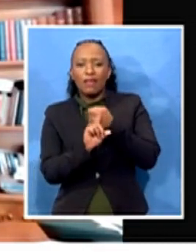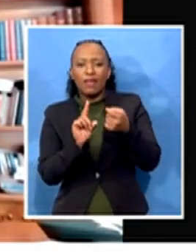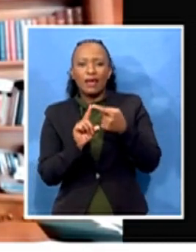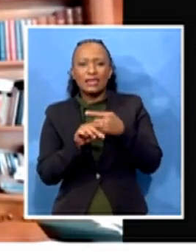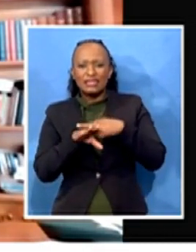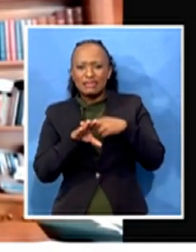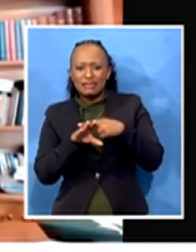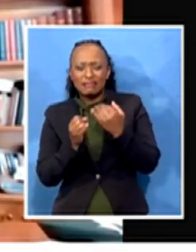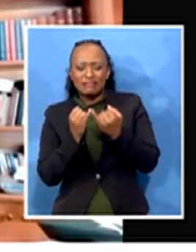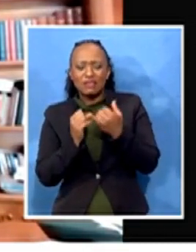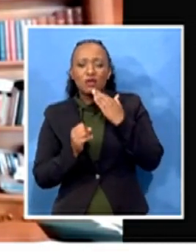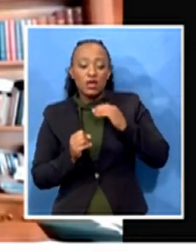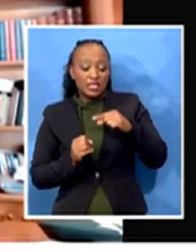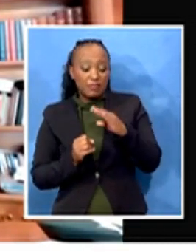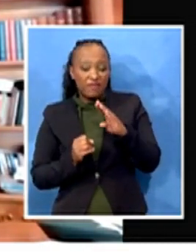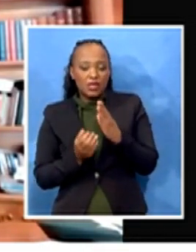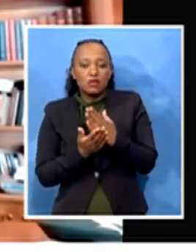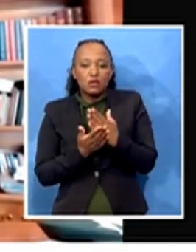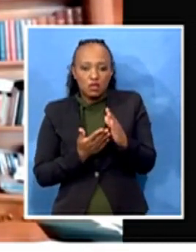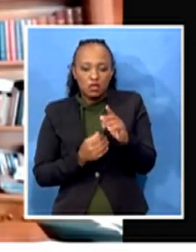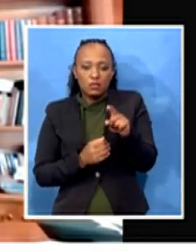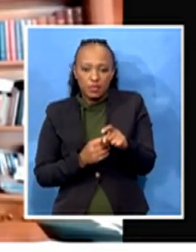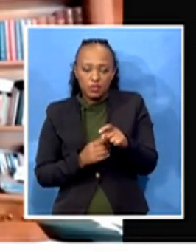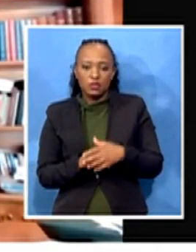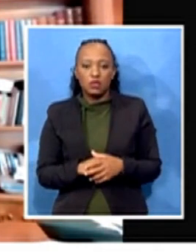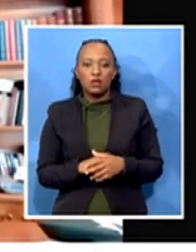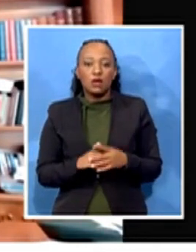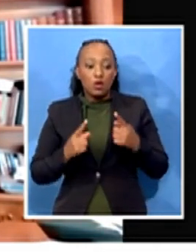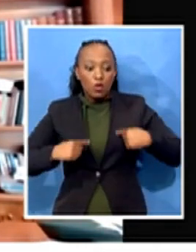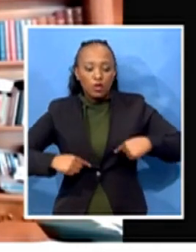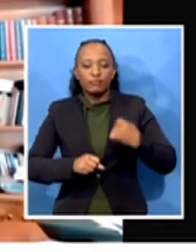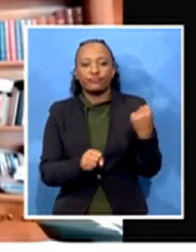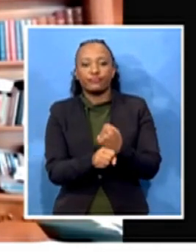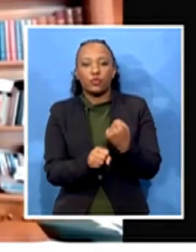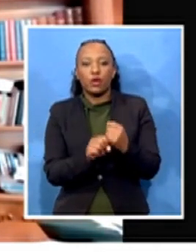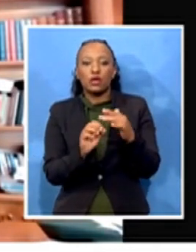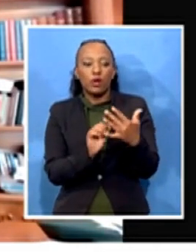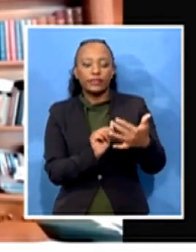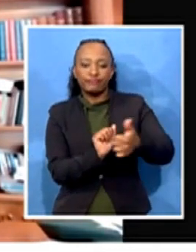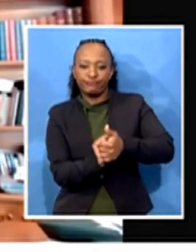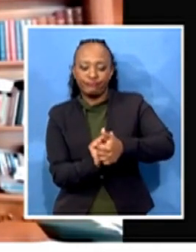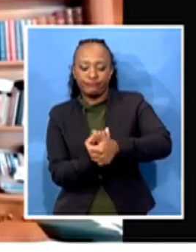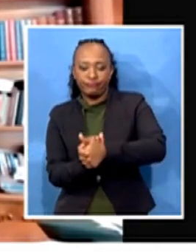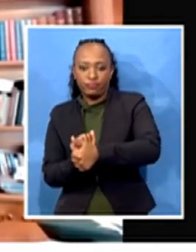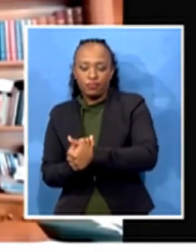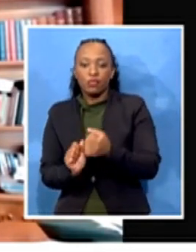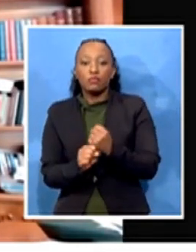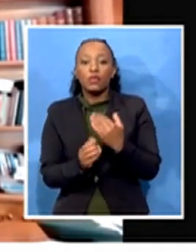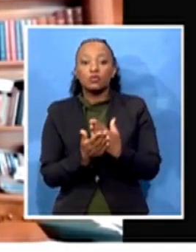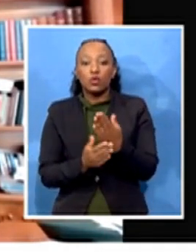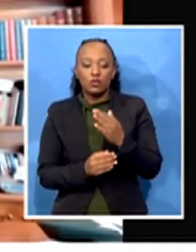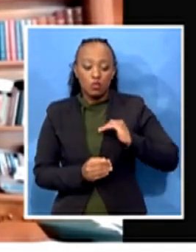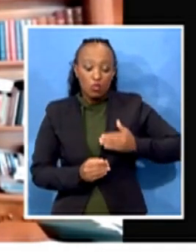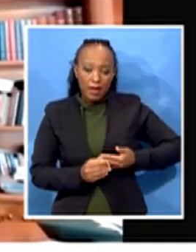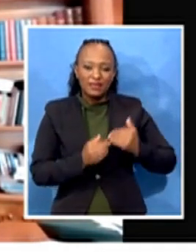government and all industry stakeholders to ensure that women are safe, but they must also feel